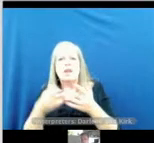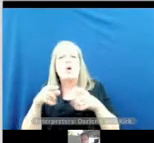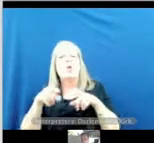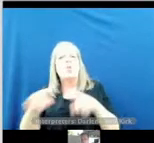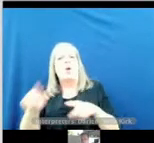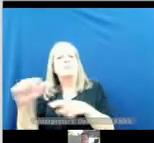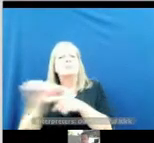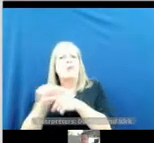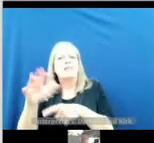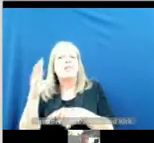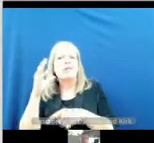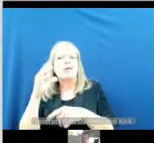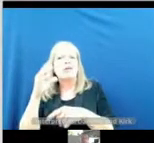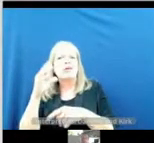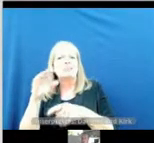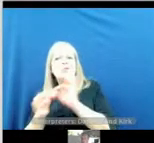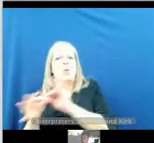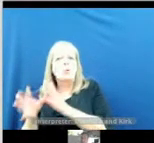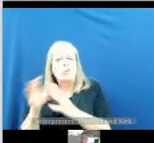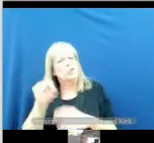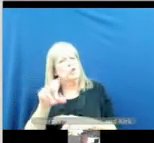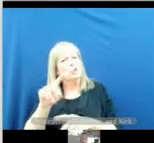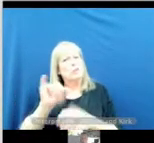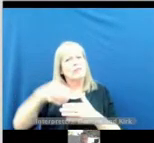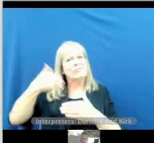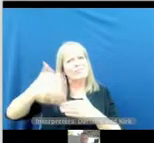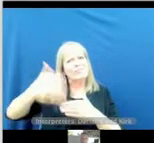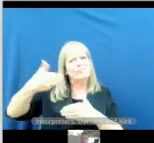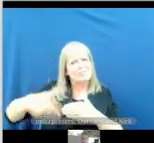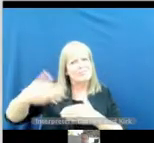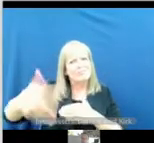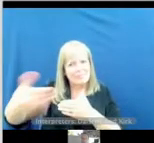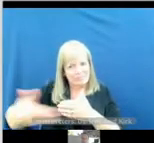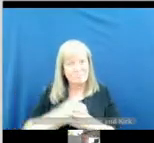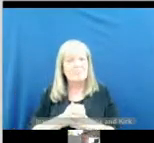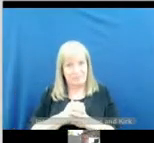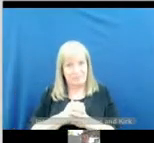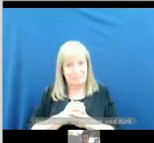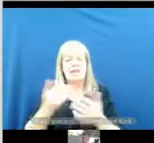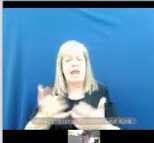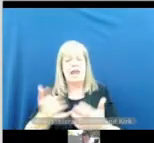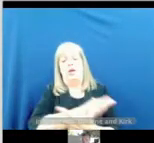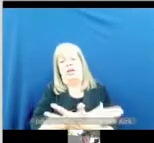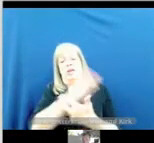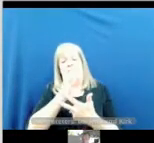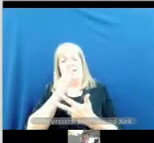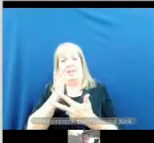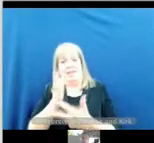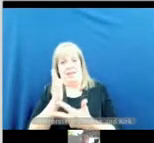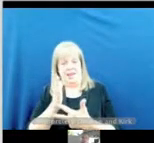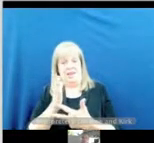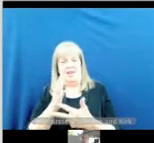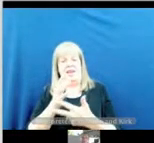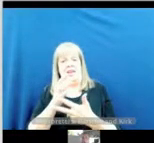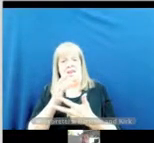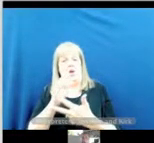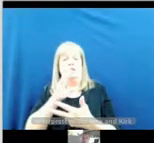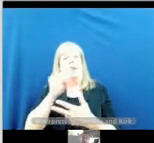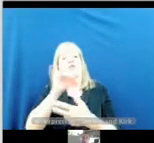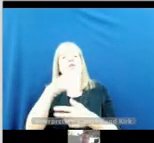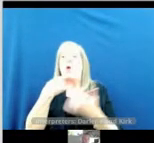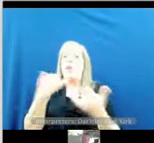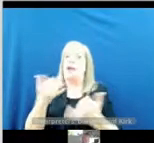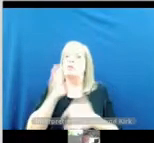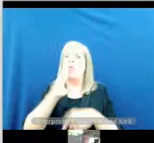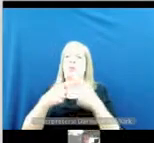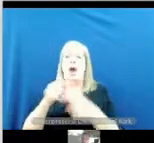basis. Okay, so now we're going to talk about an individual who has low vision. Everyone pull out your sandwich bag, right? Because we can talk